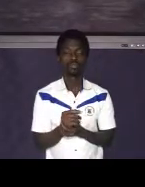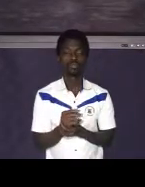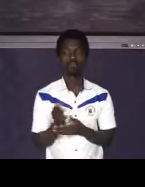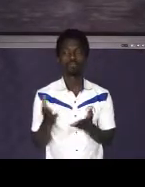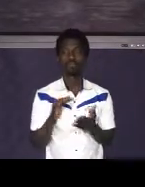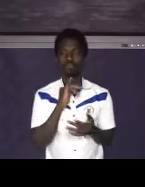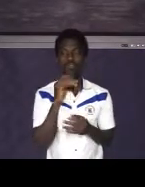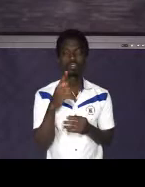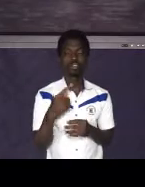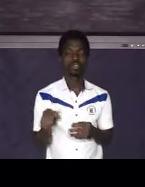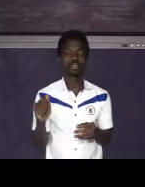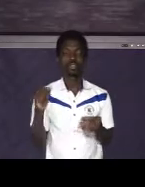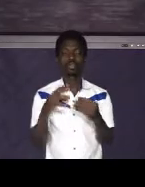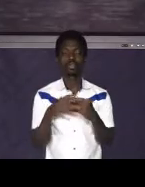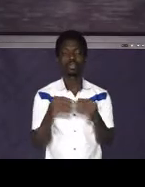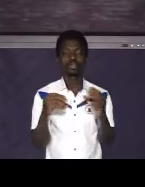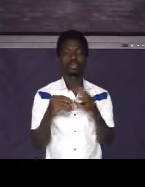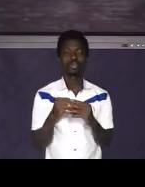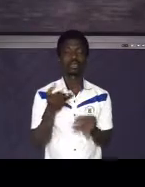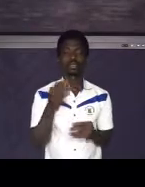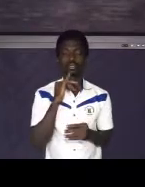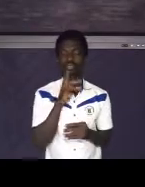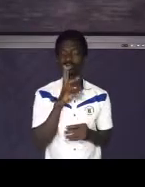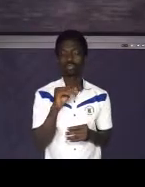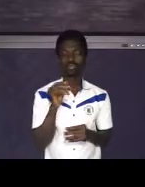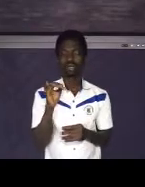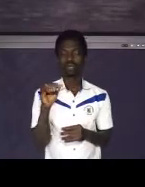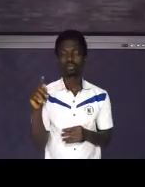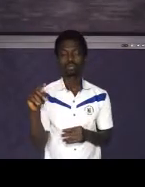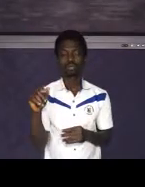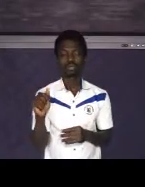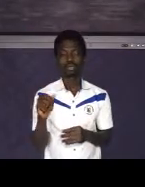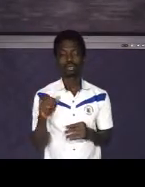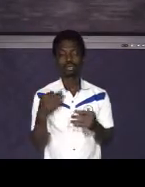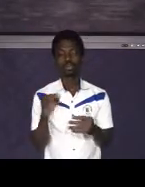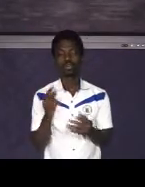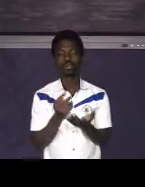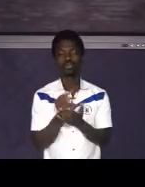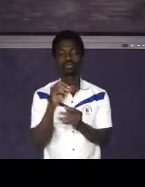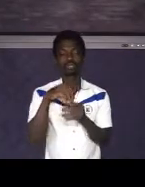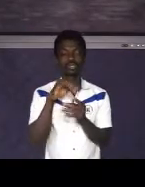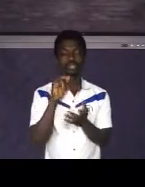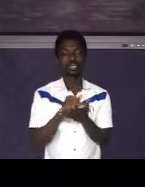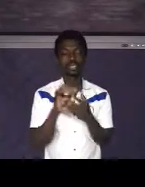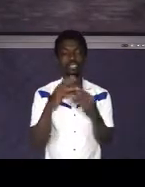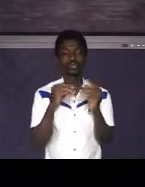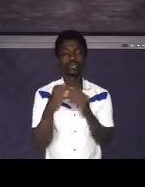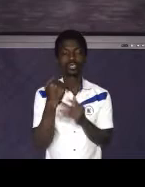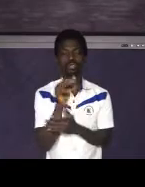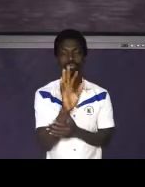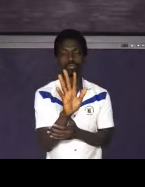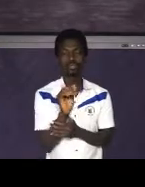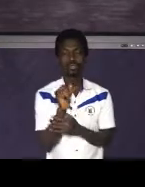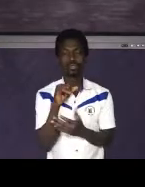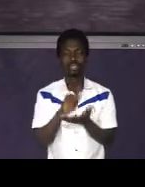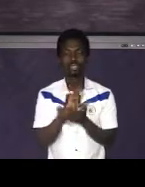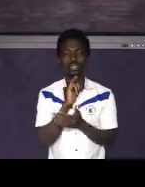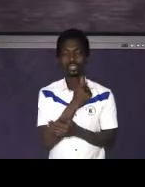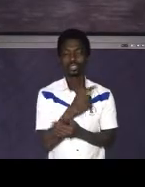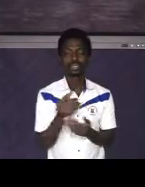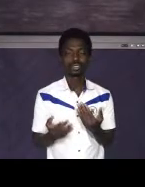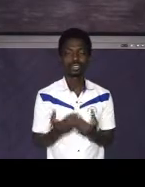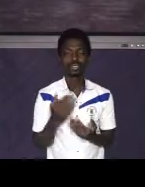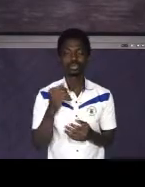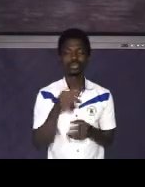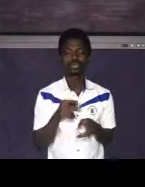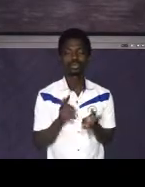Here is a sentence. There is no iota of truth in that statement of yours. That is a simple